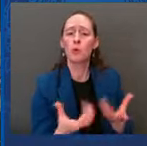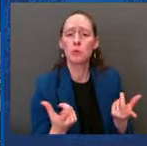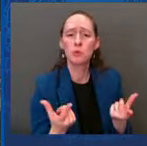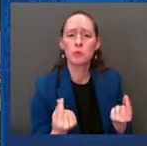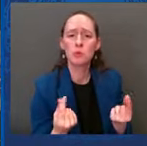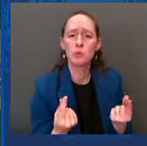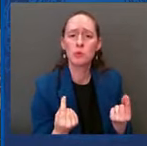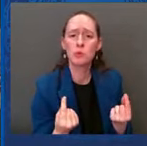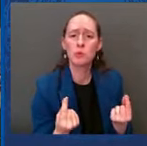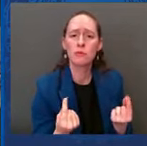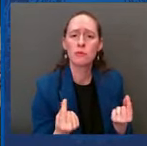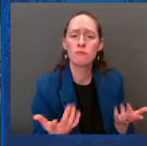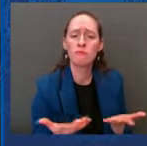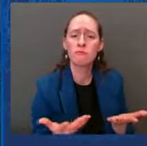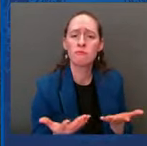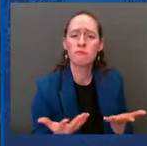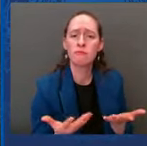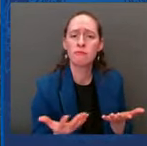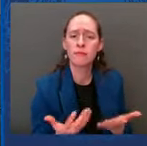Russian tanks rolled into Ukraine.